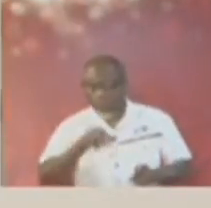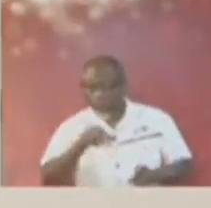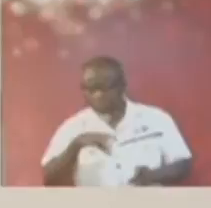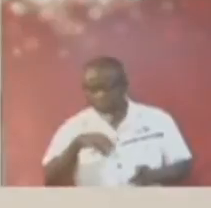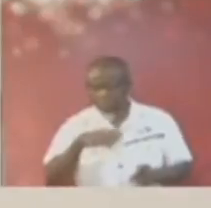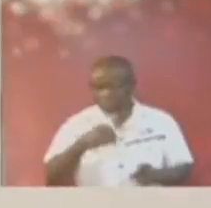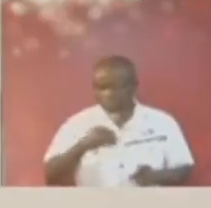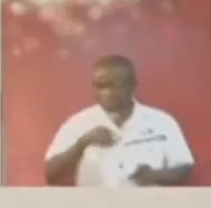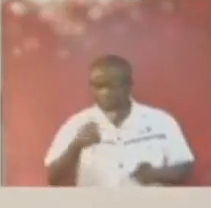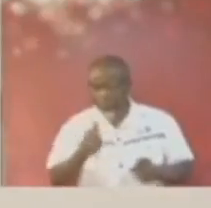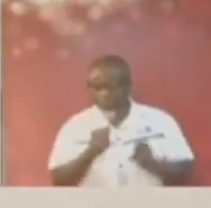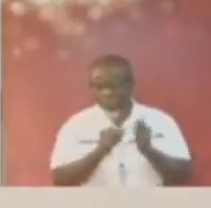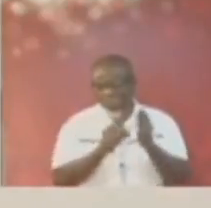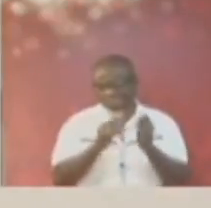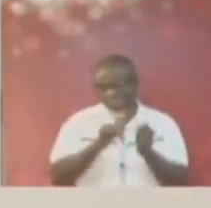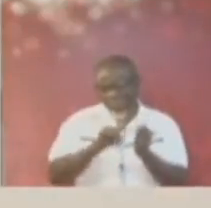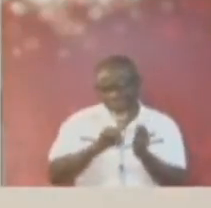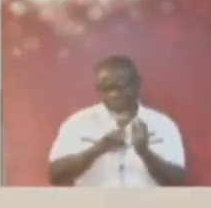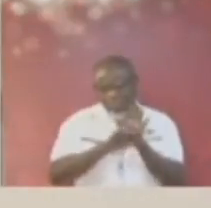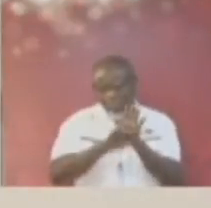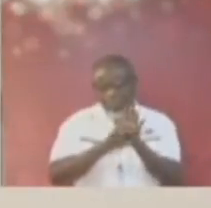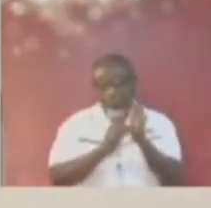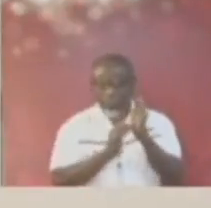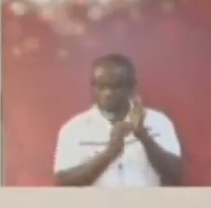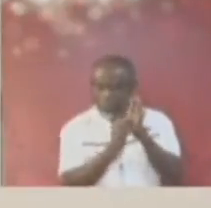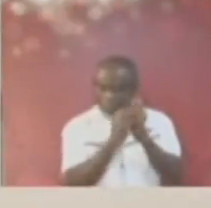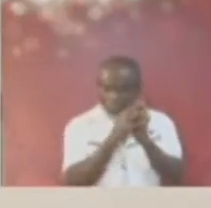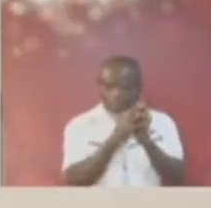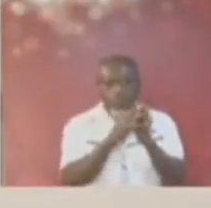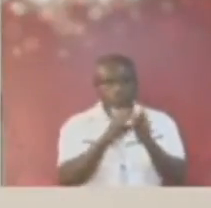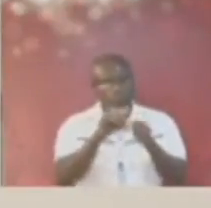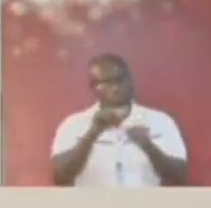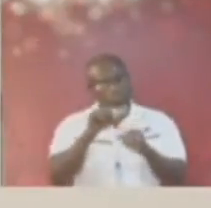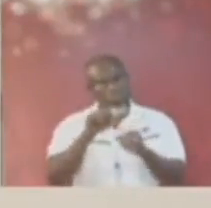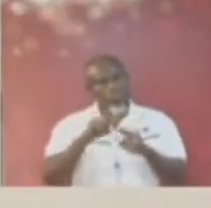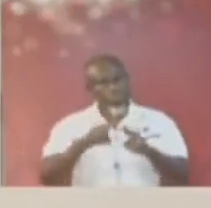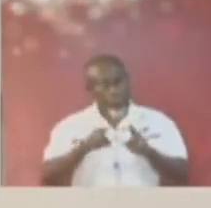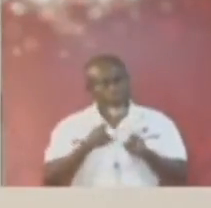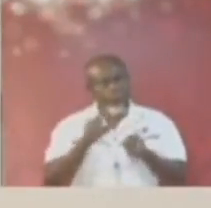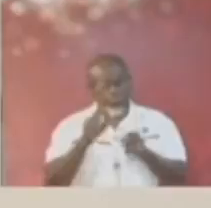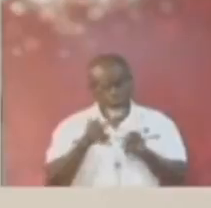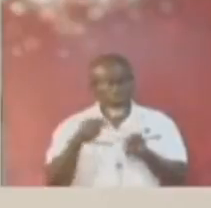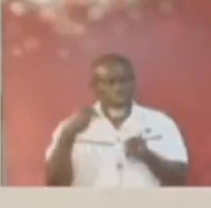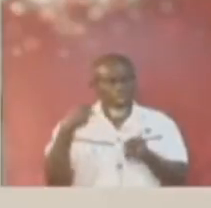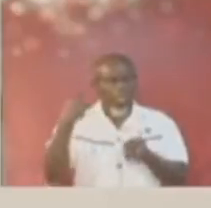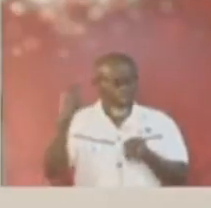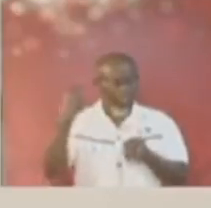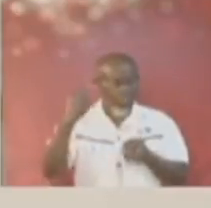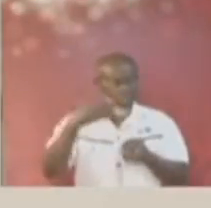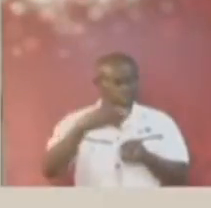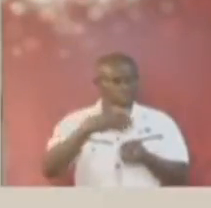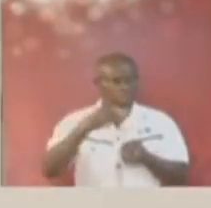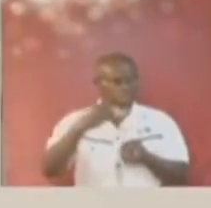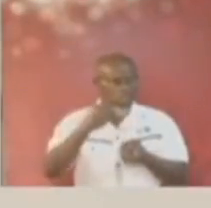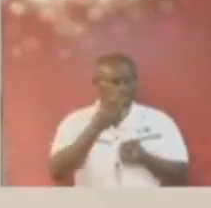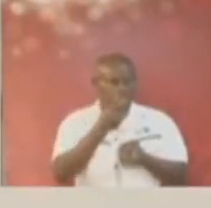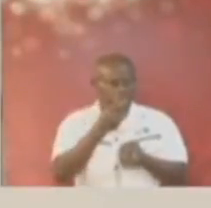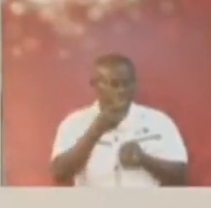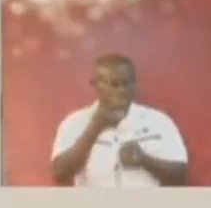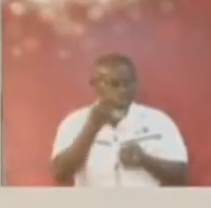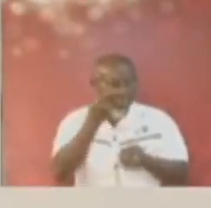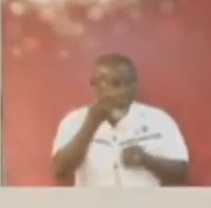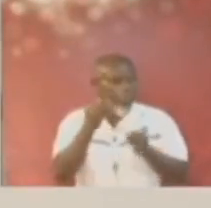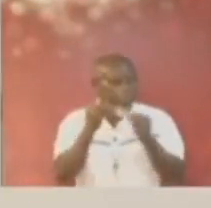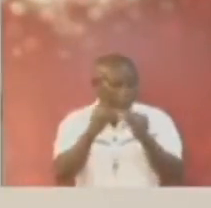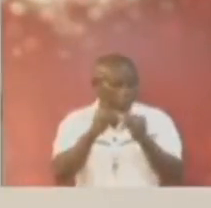and hypertension together have been the most common, the most frequent, and it reflects basically the status of the population as a whole, where